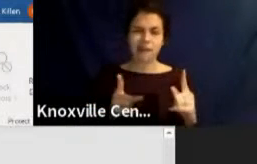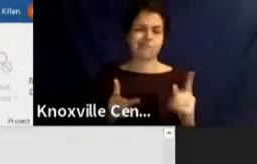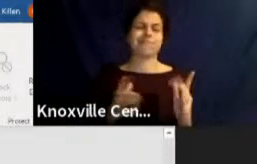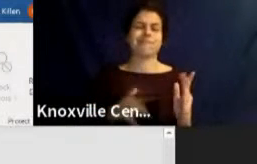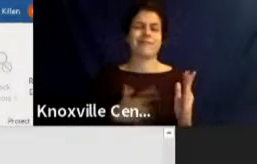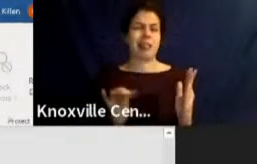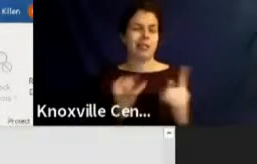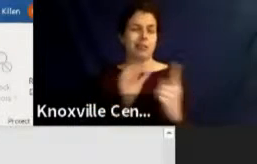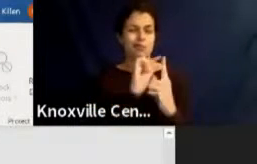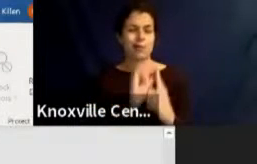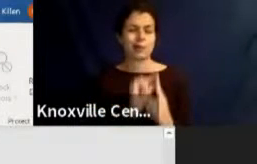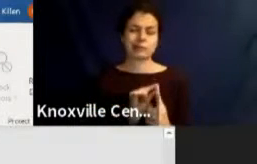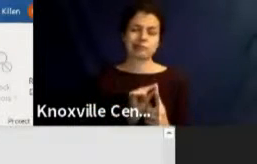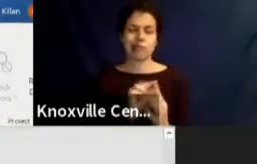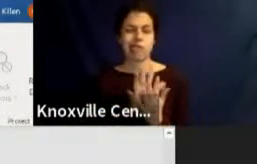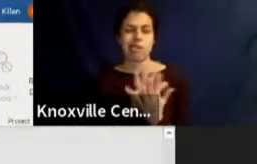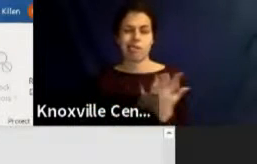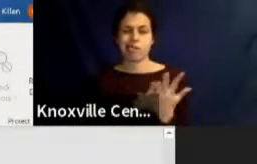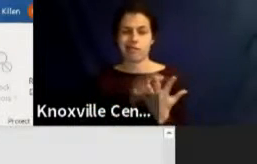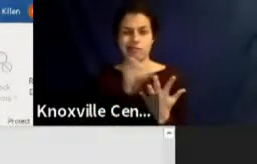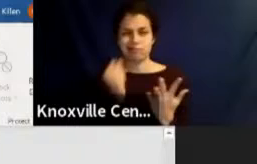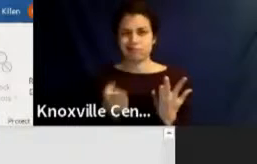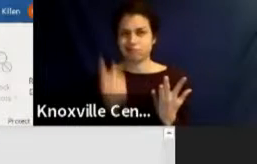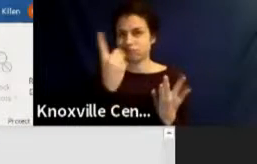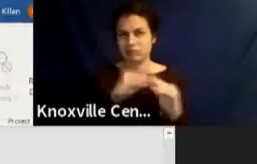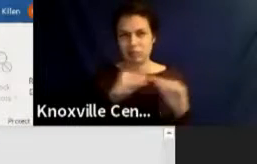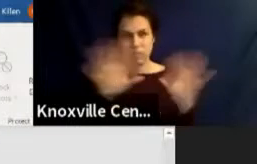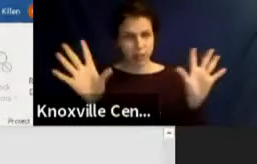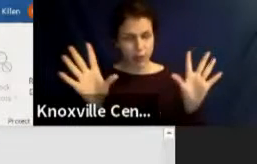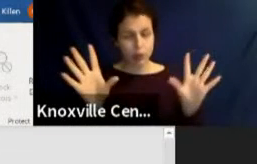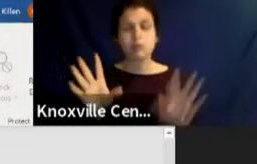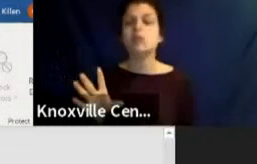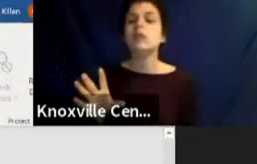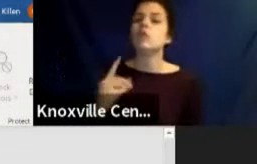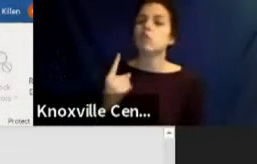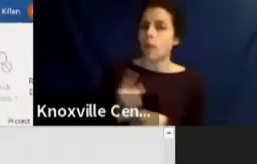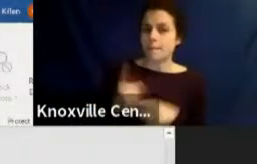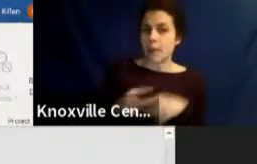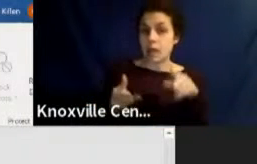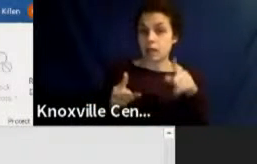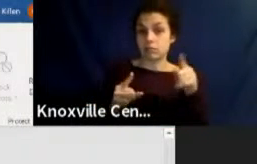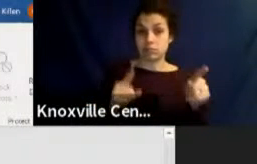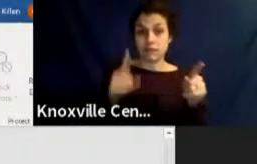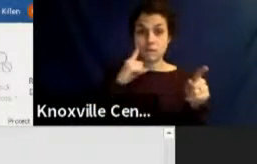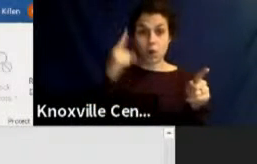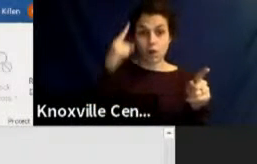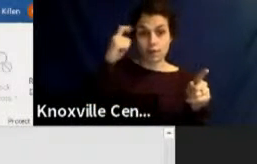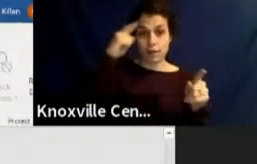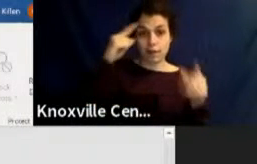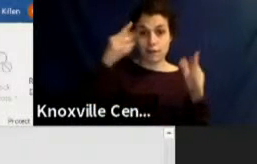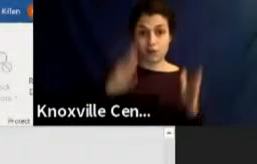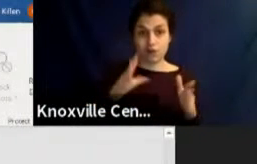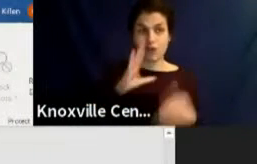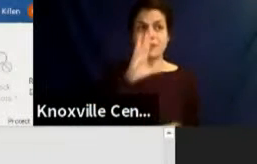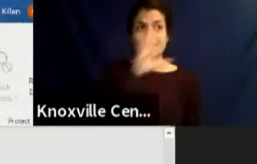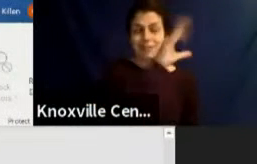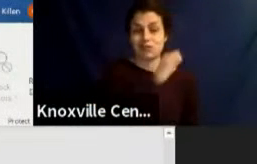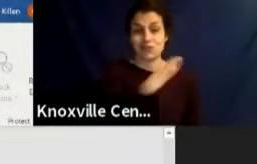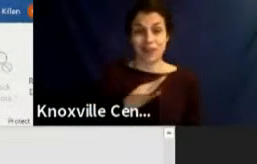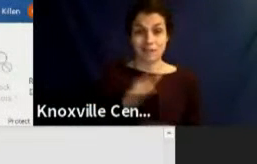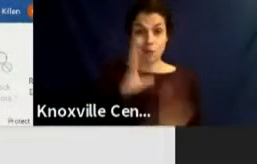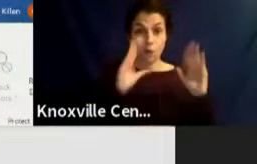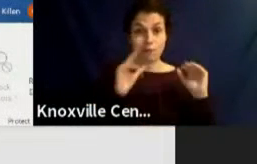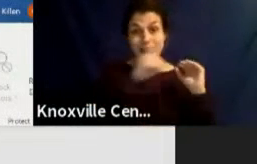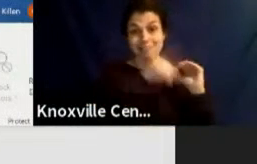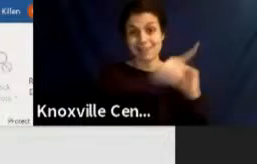just seemed a little odd to me. Well, again, and this is for the governor and his staff. So hopefully they would understand it since this is from